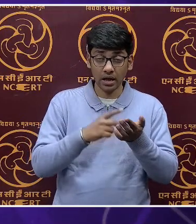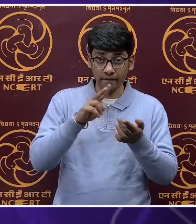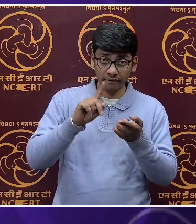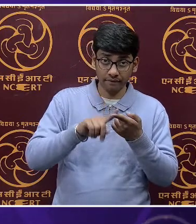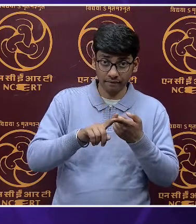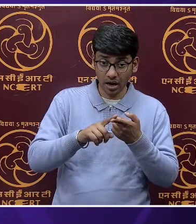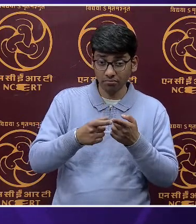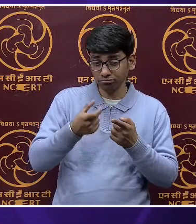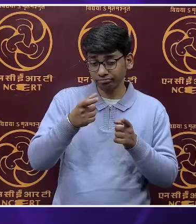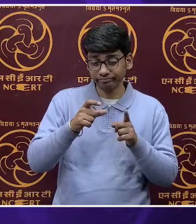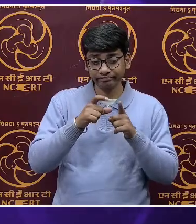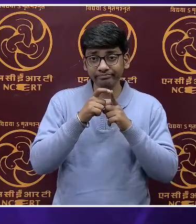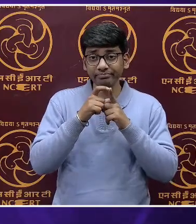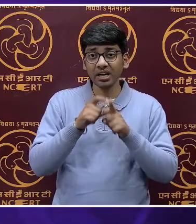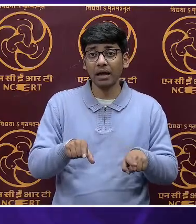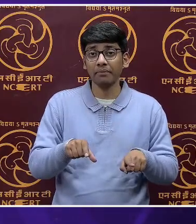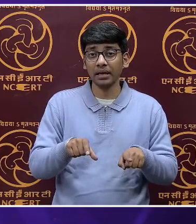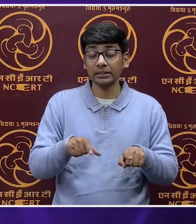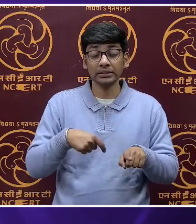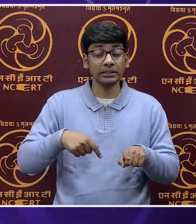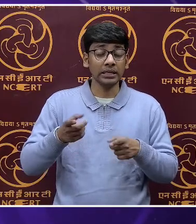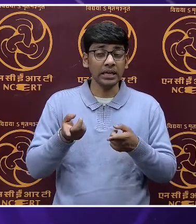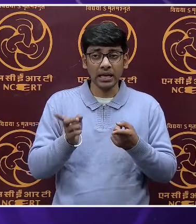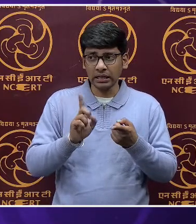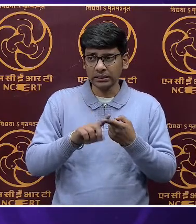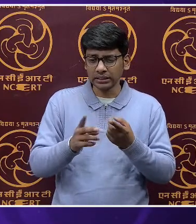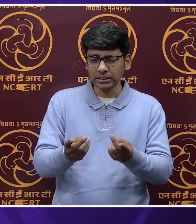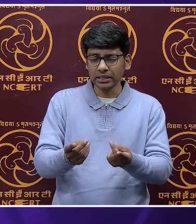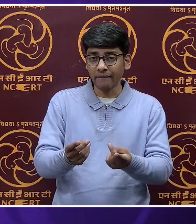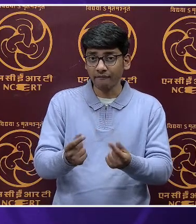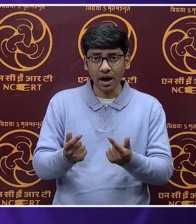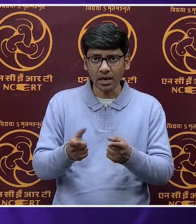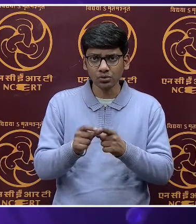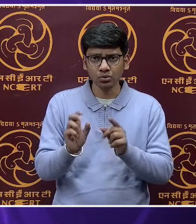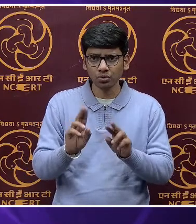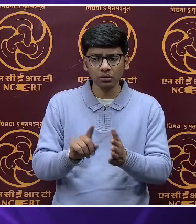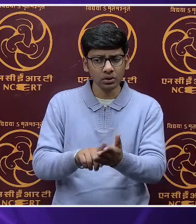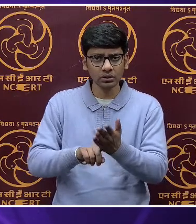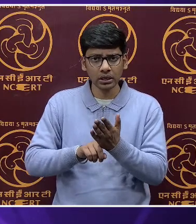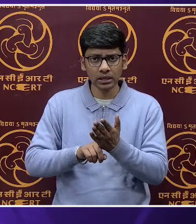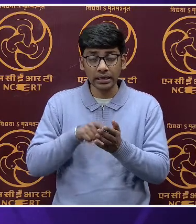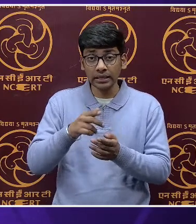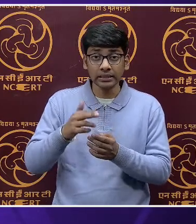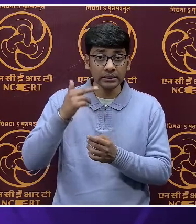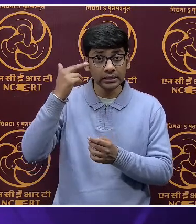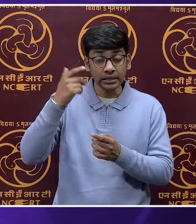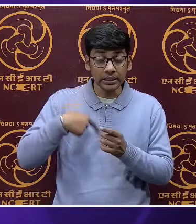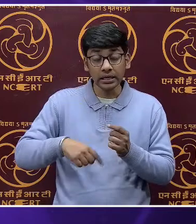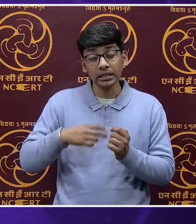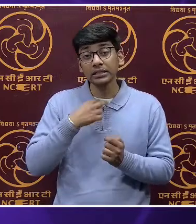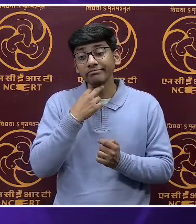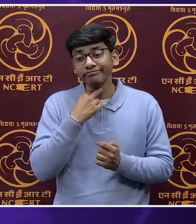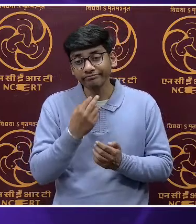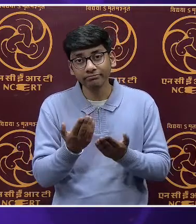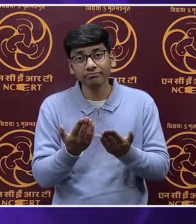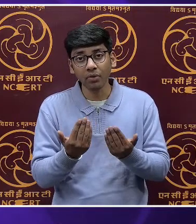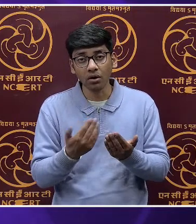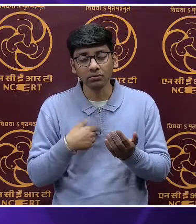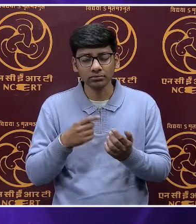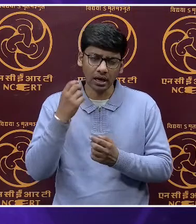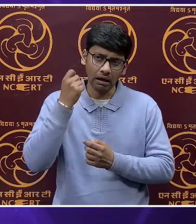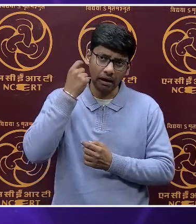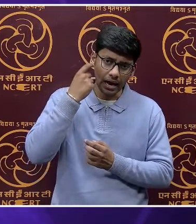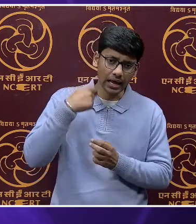happened gradually. It was not sudden. She could hear till the age of 11 and that's how she could speak. She could